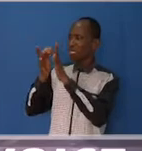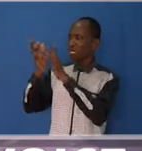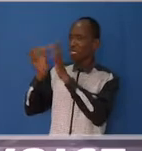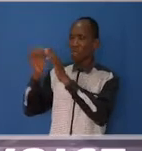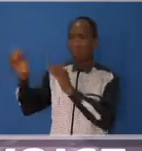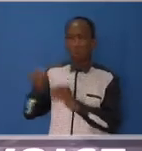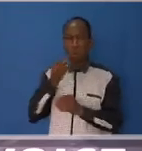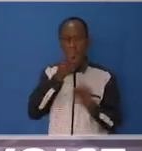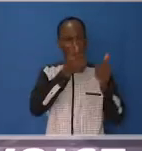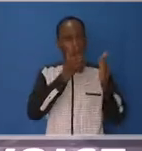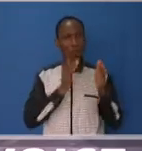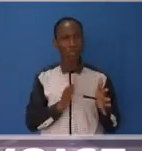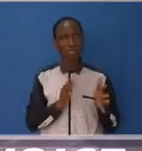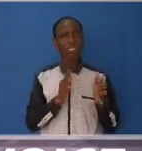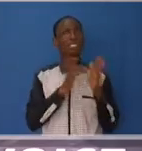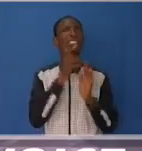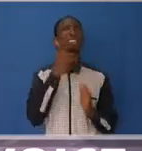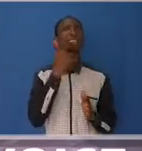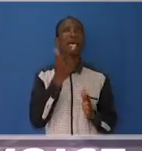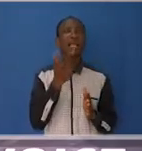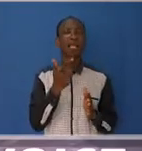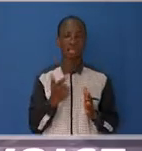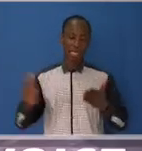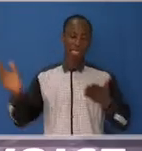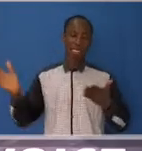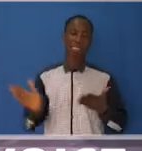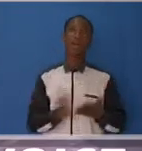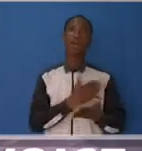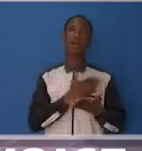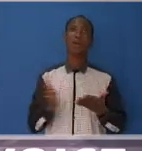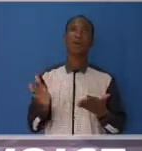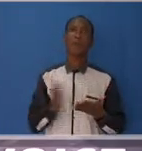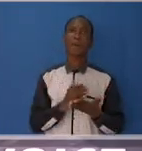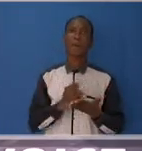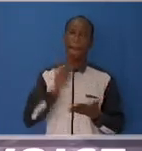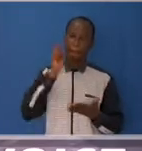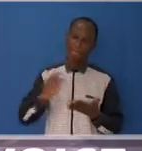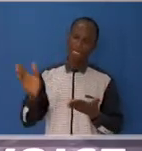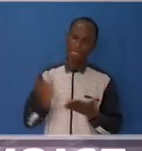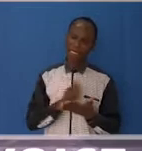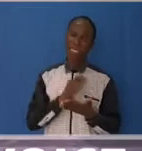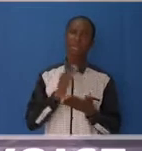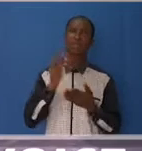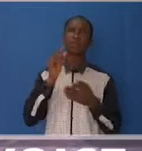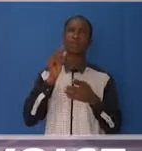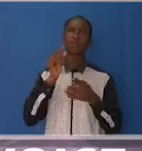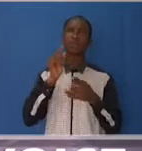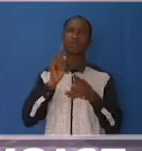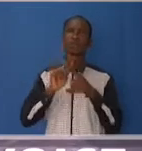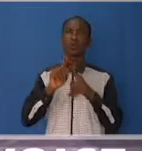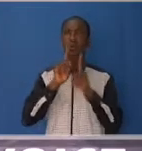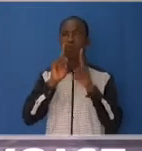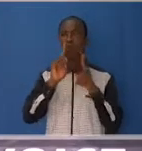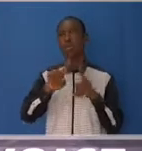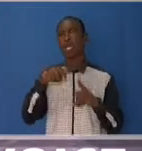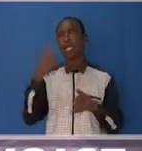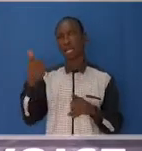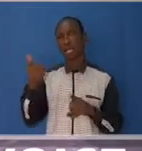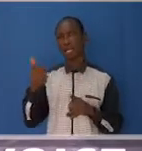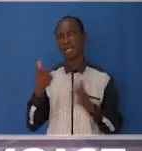bi ni se enwum na ayeto ye ntu nwum a e kasa kyere na o si ye Moses senkuo no